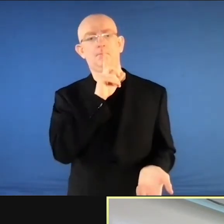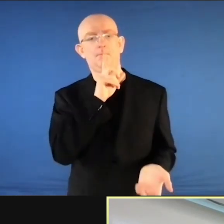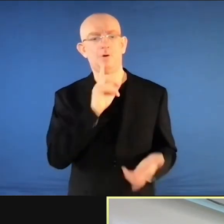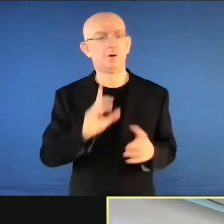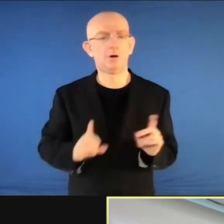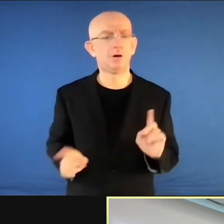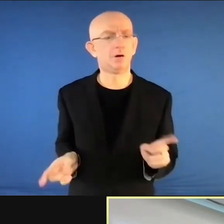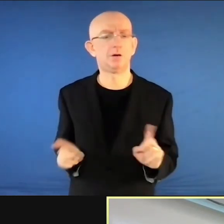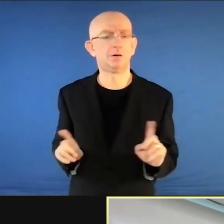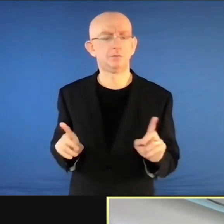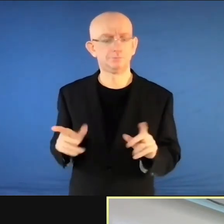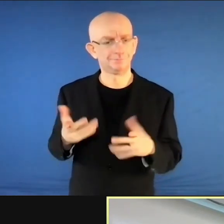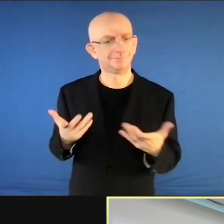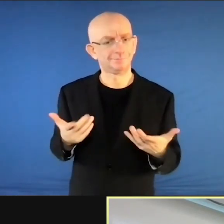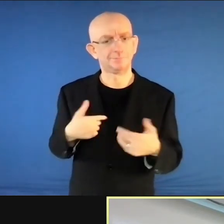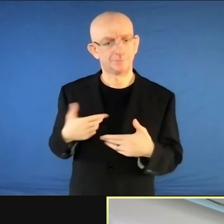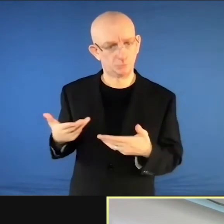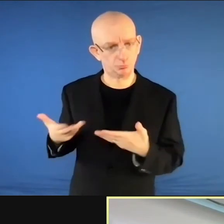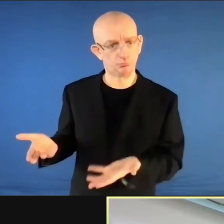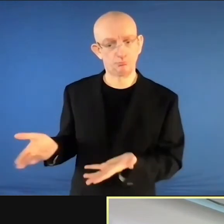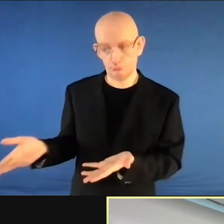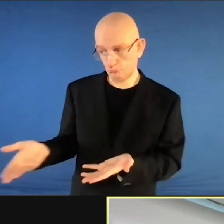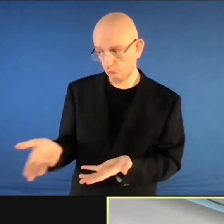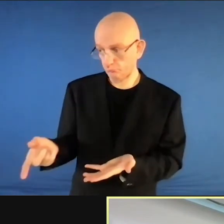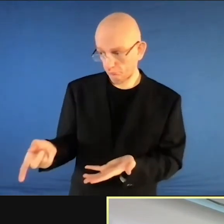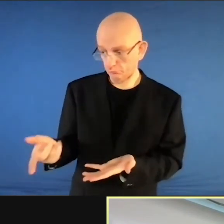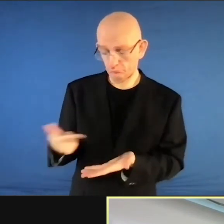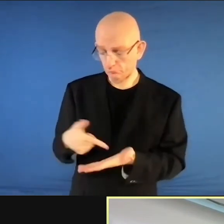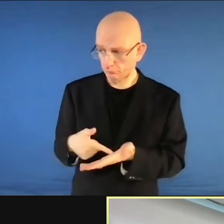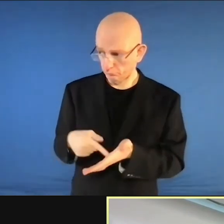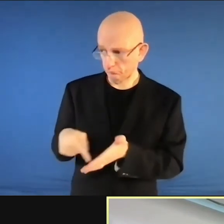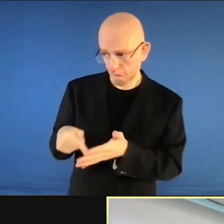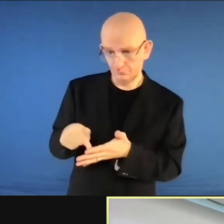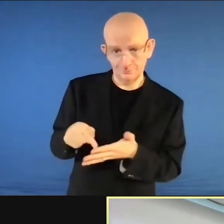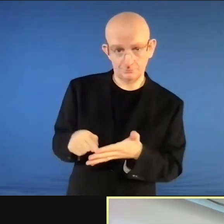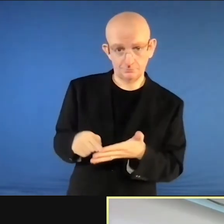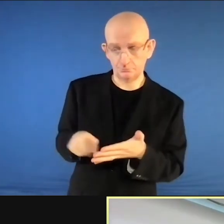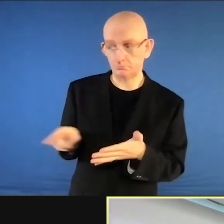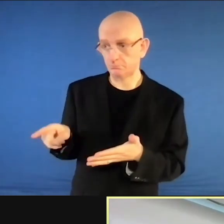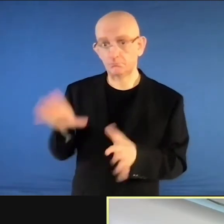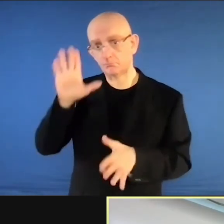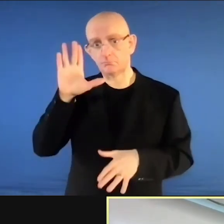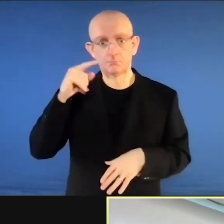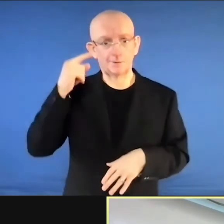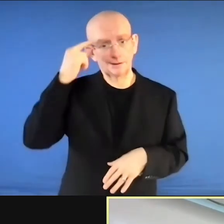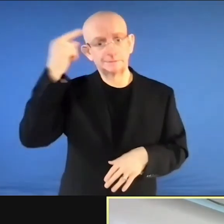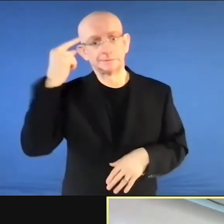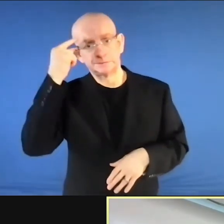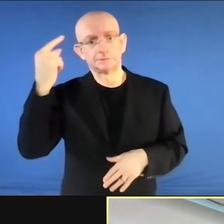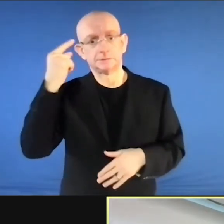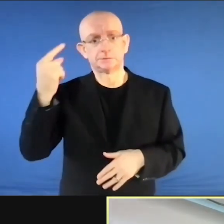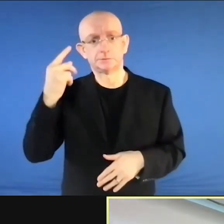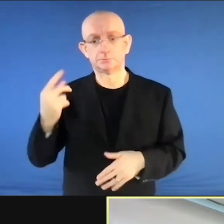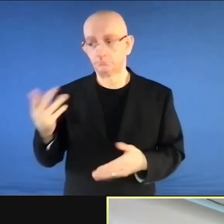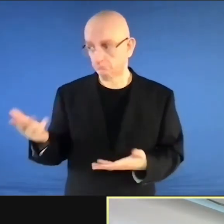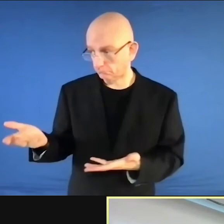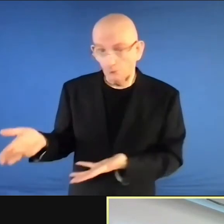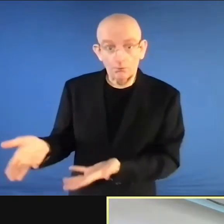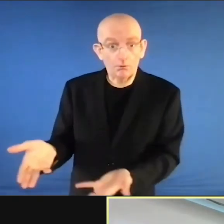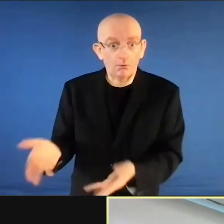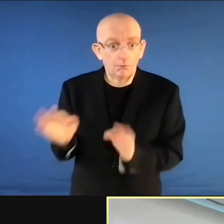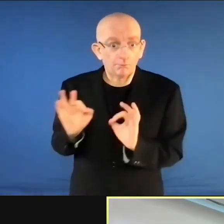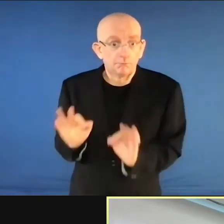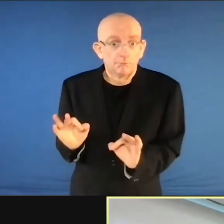space and to work with them. And sometimes people, one thing